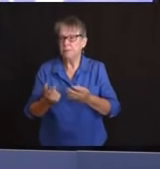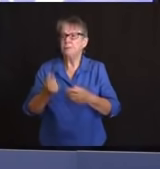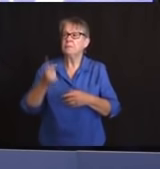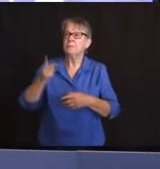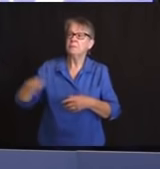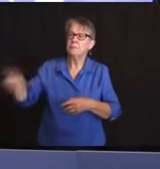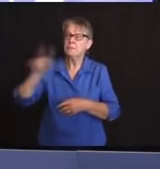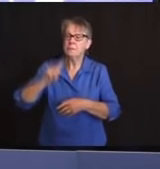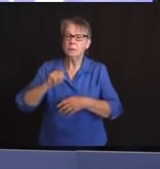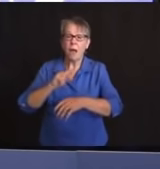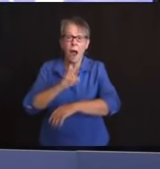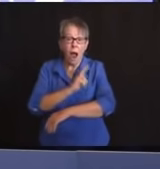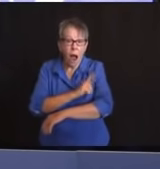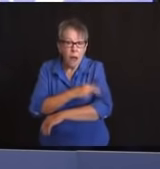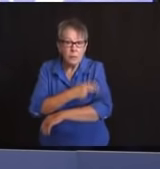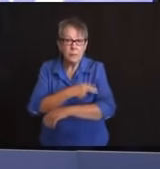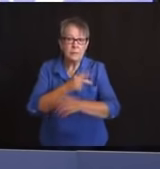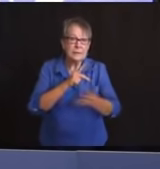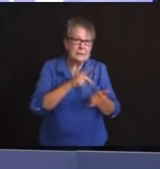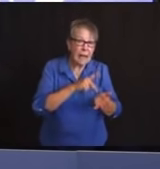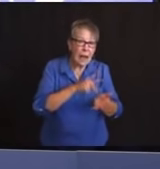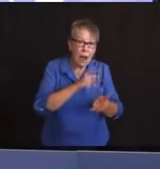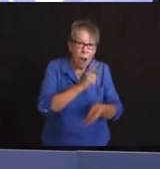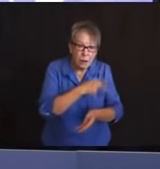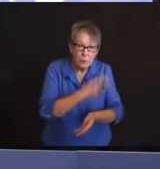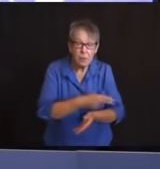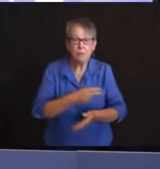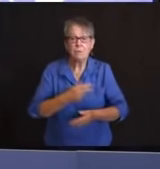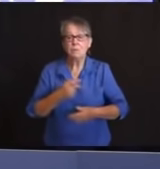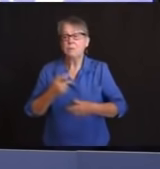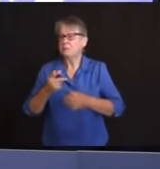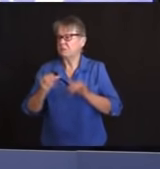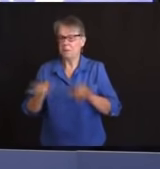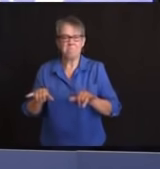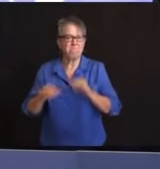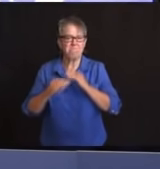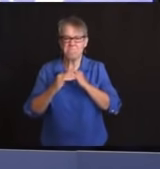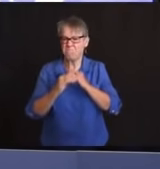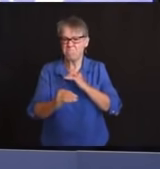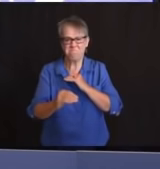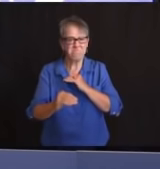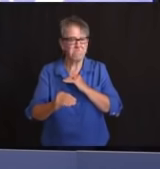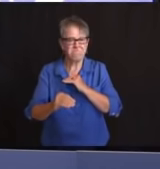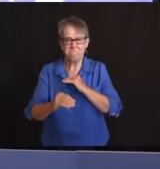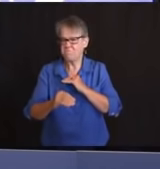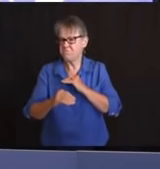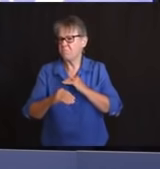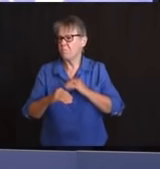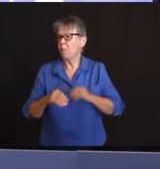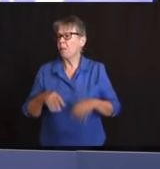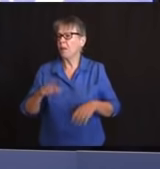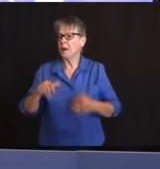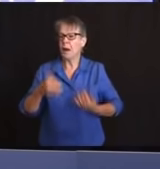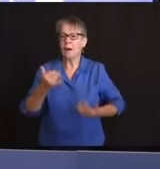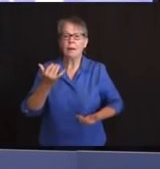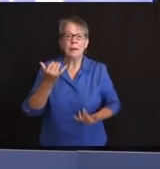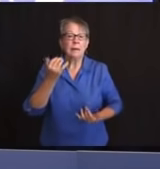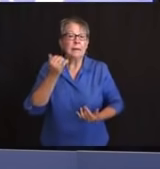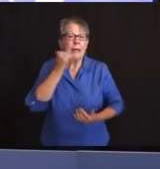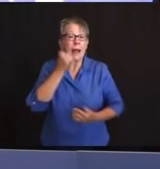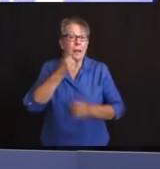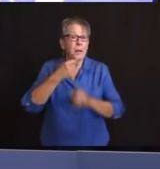is 2.14%. The northern part of the state reports 1.94%, the central part of the state